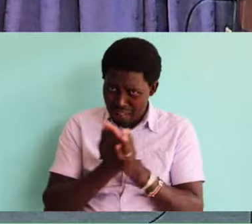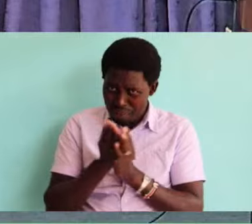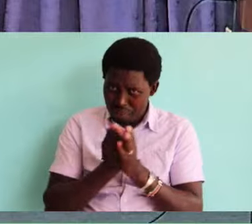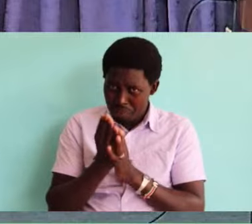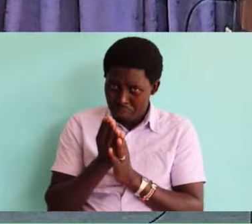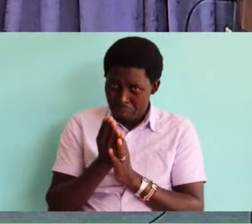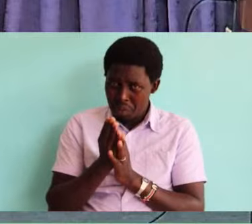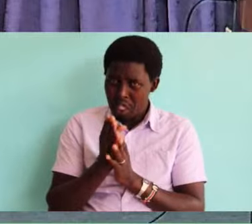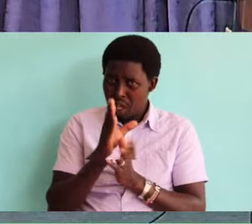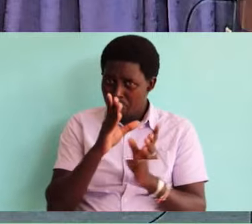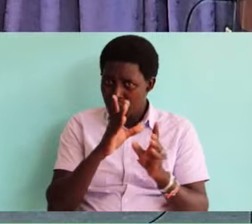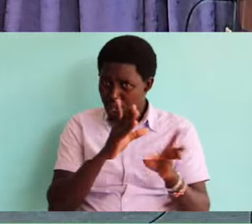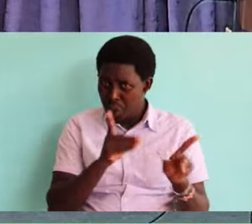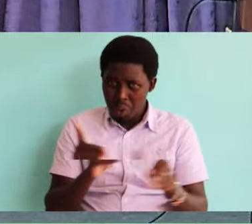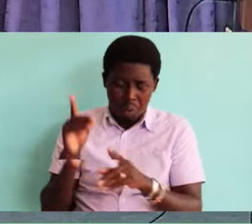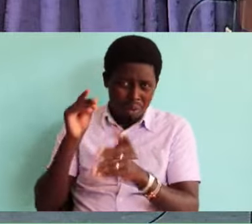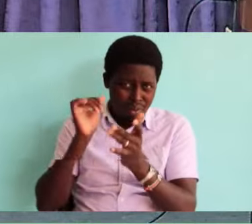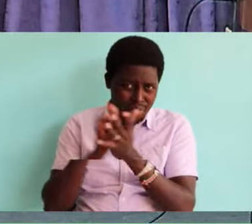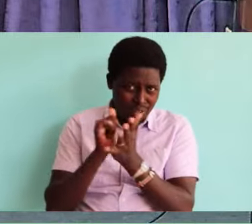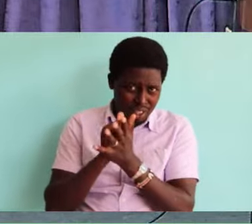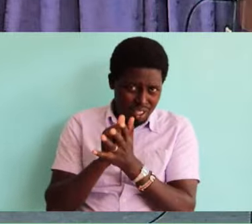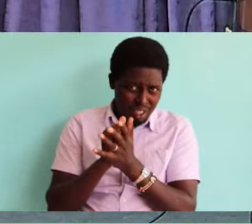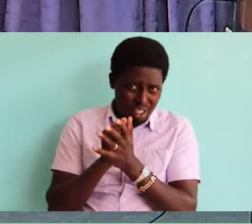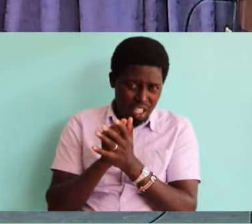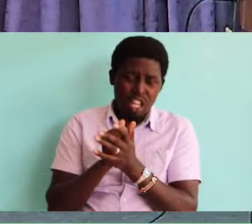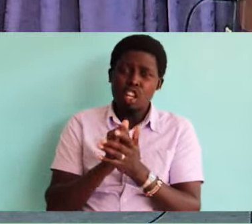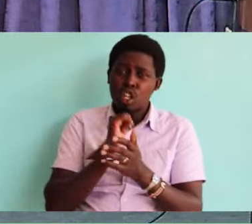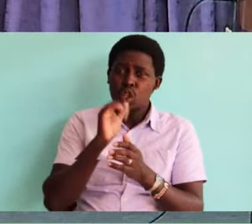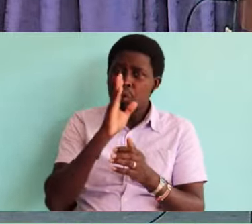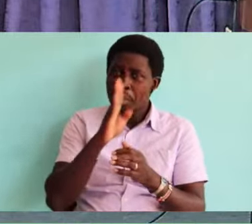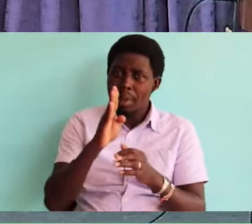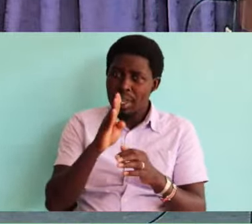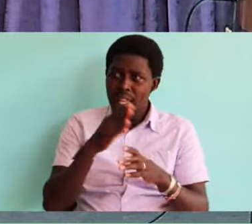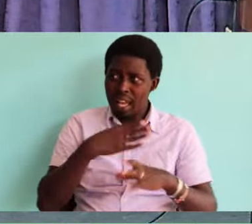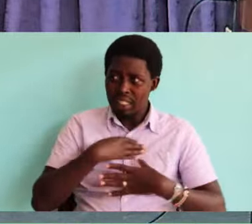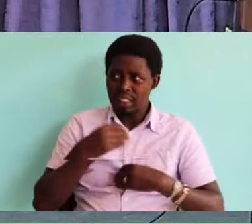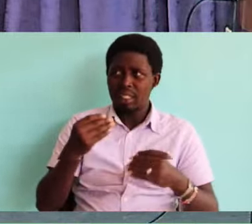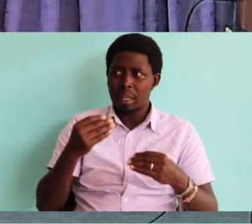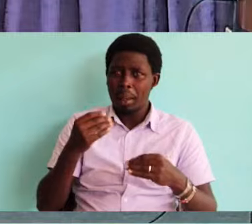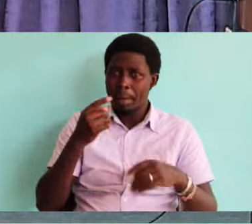are doing this not to be accepted, but because